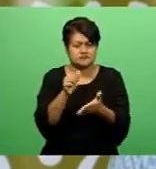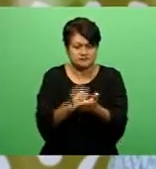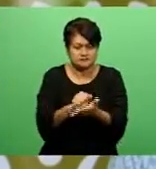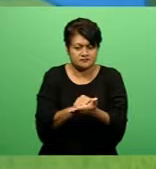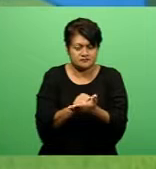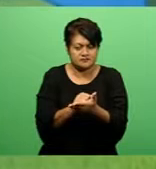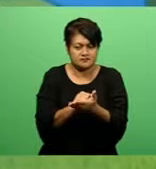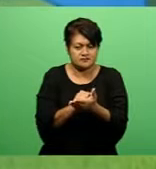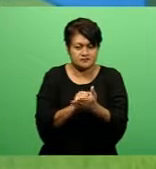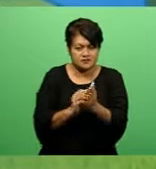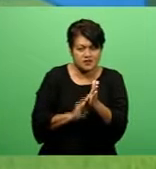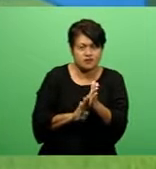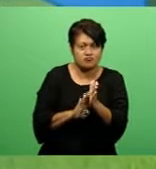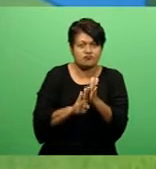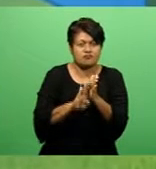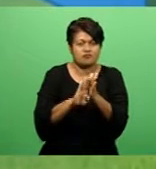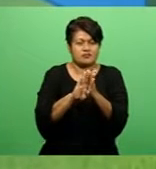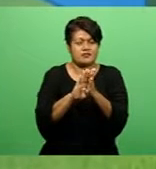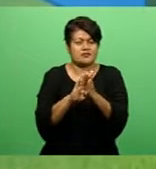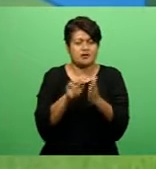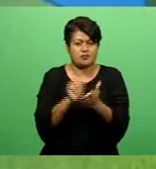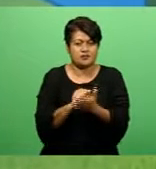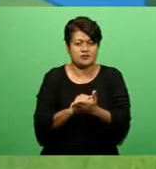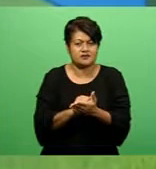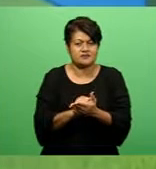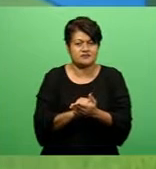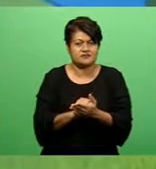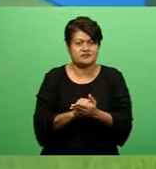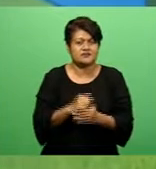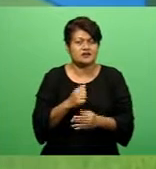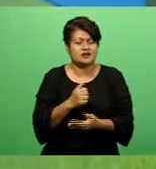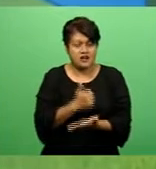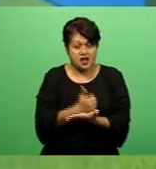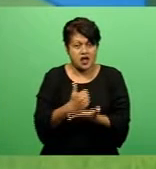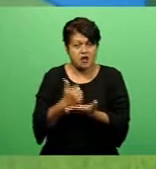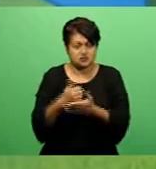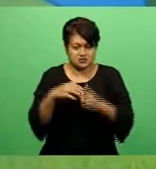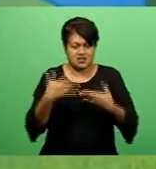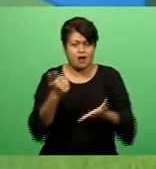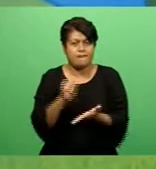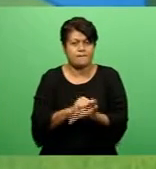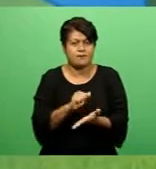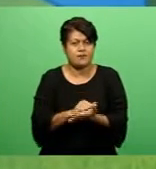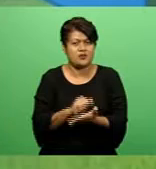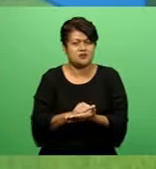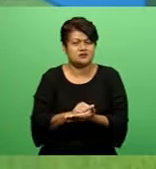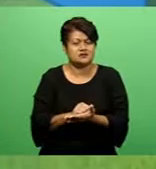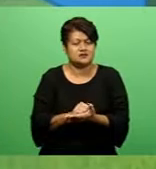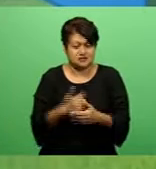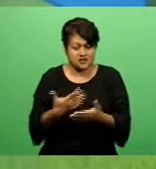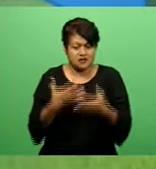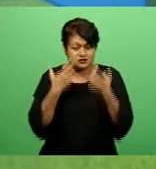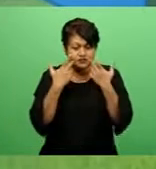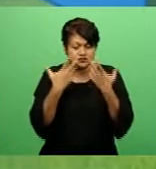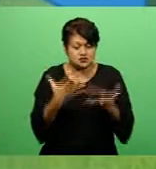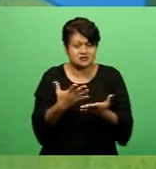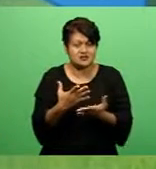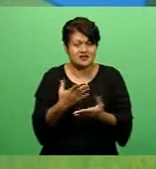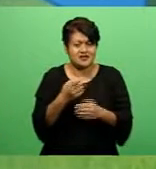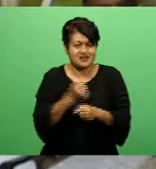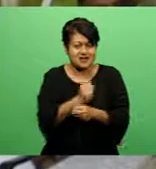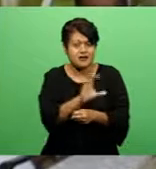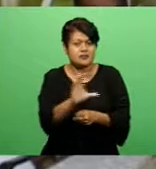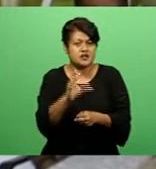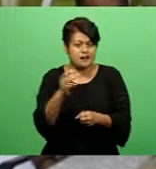rebranded ourselves. The unaudited accounts for the 2020 financial year shows the company also making a profit